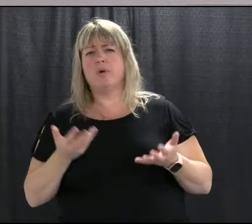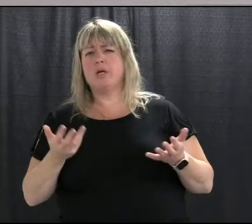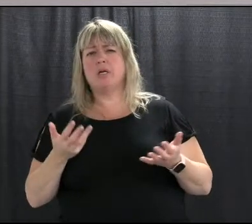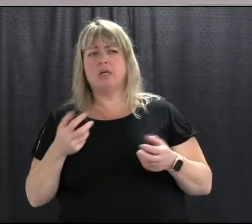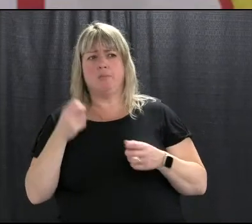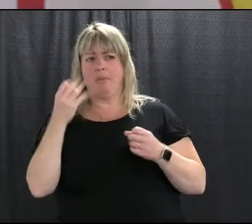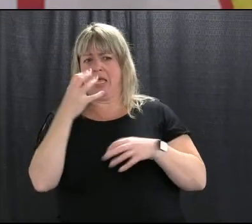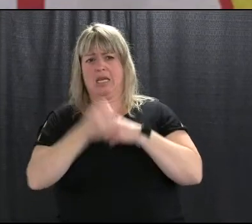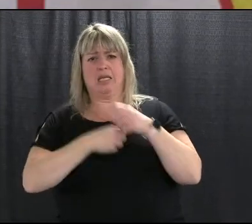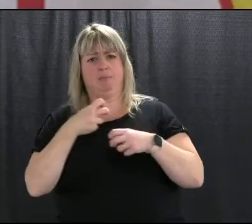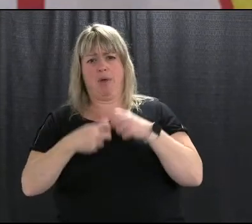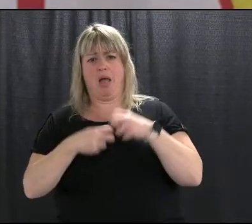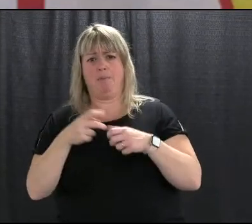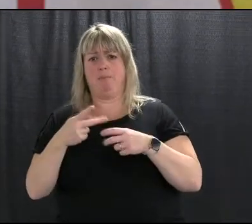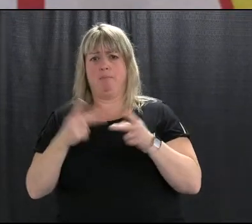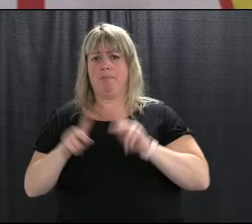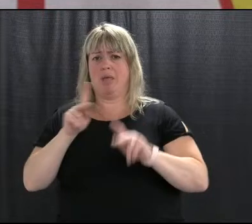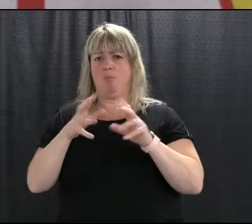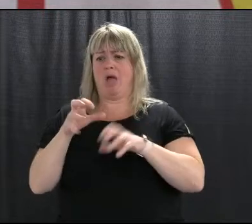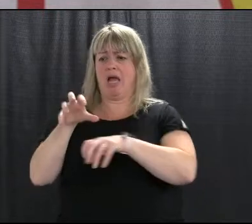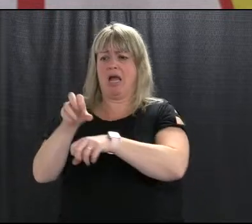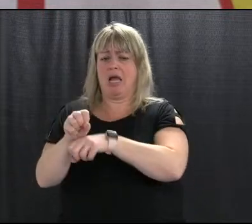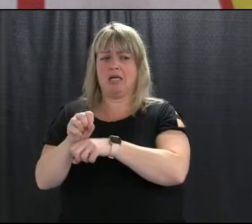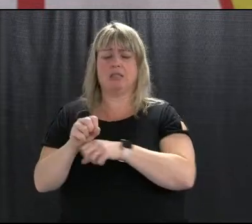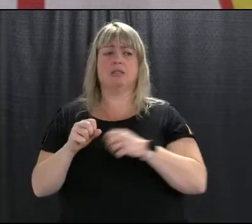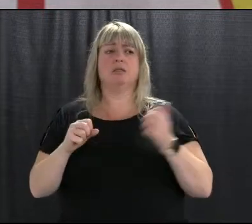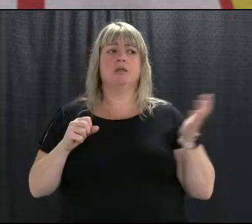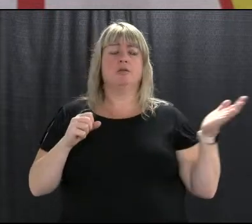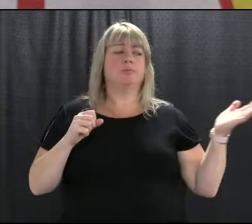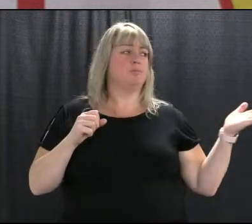So we've just opened up additional beds